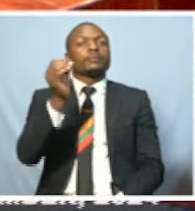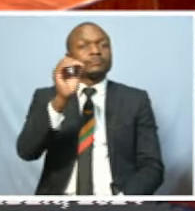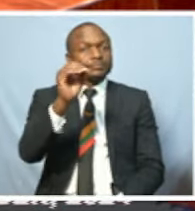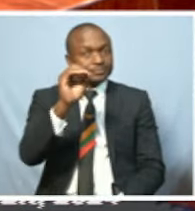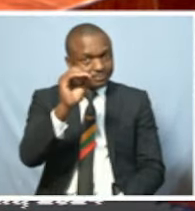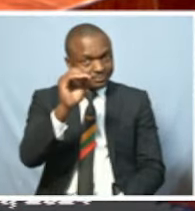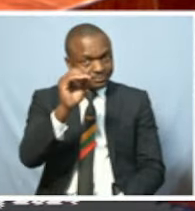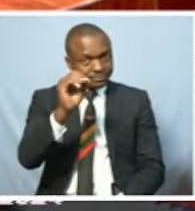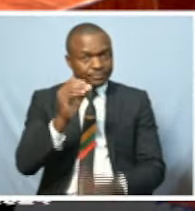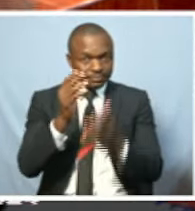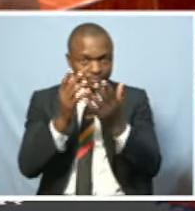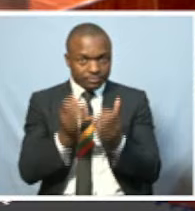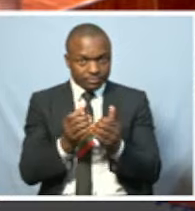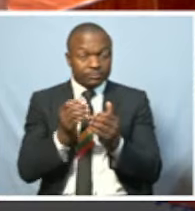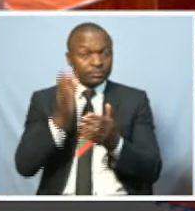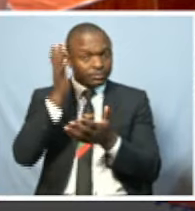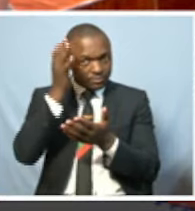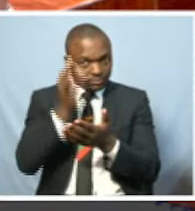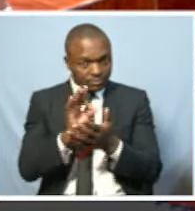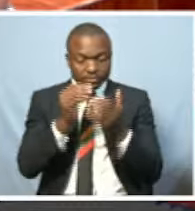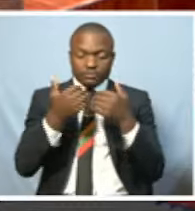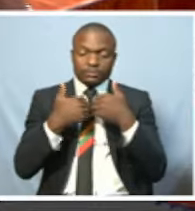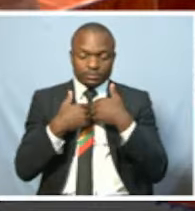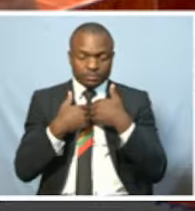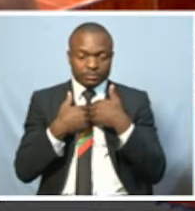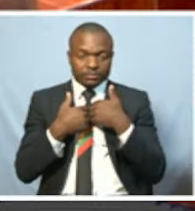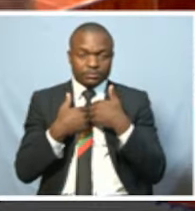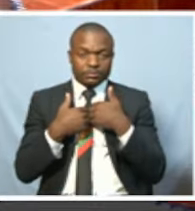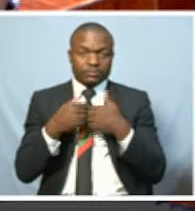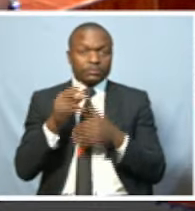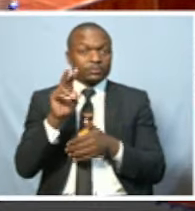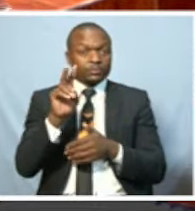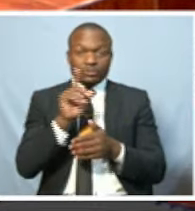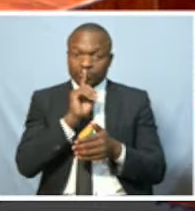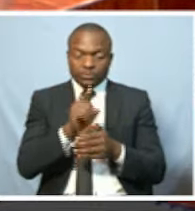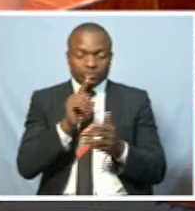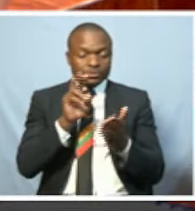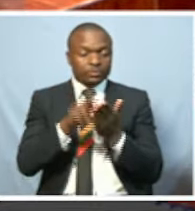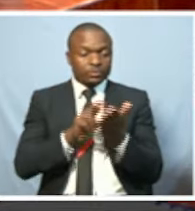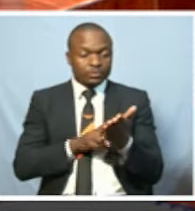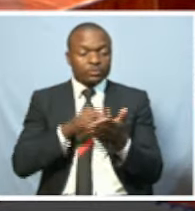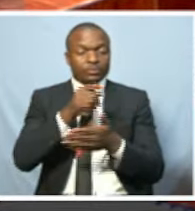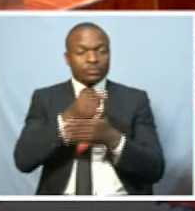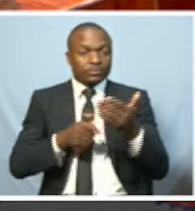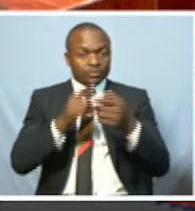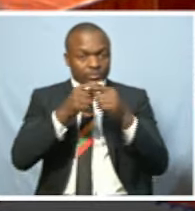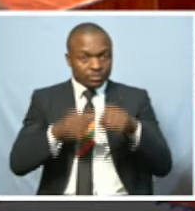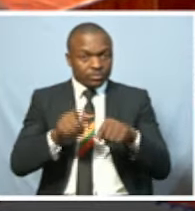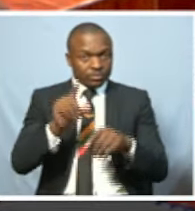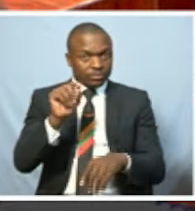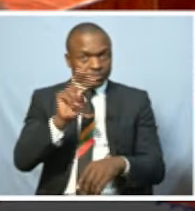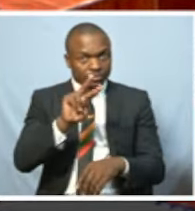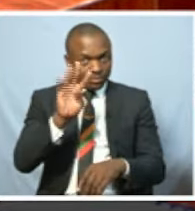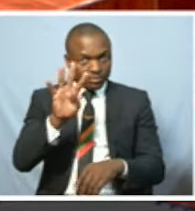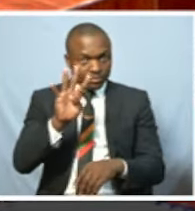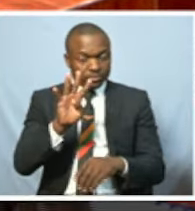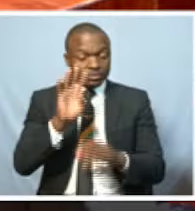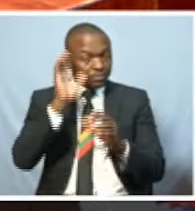So we want Secretariat to have a true record of what's transpired in 2024. So